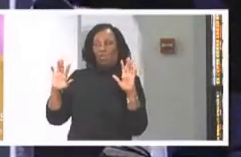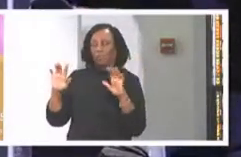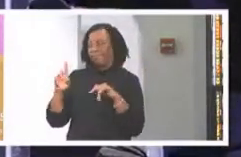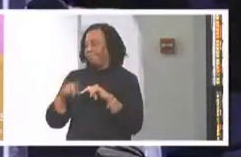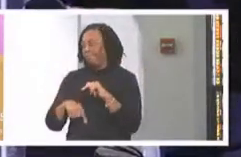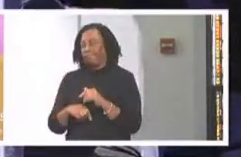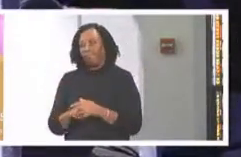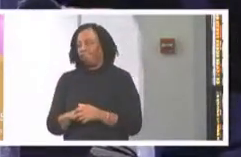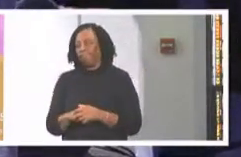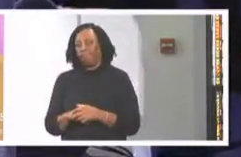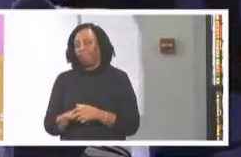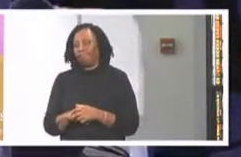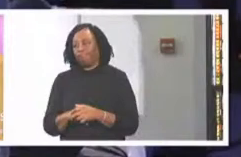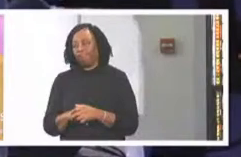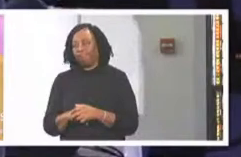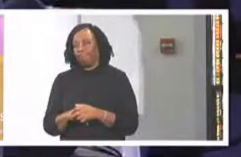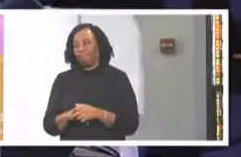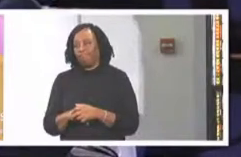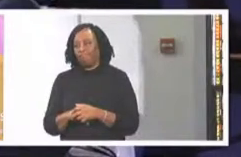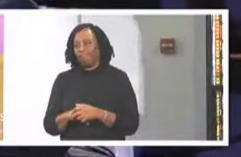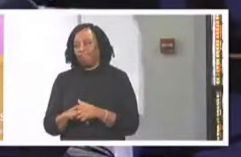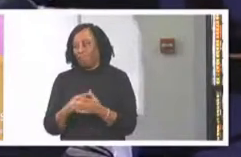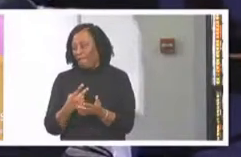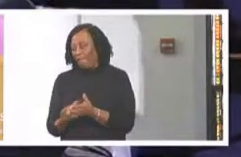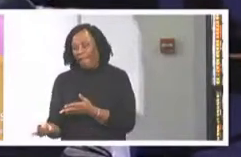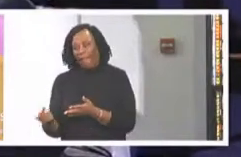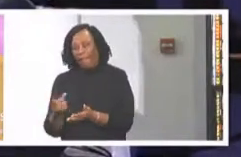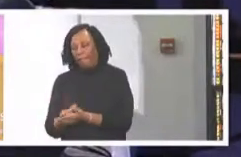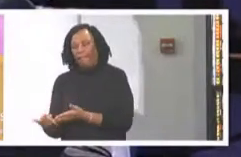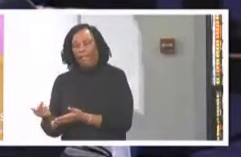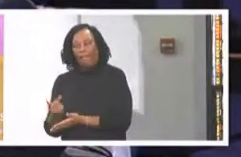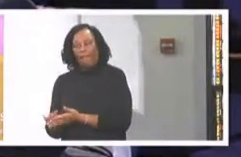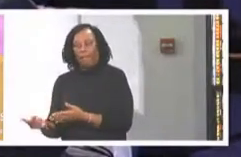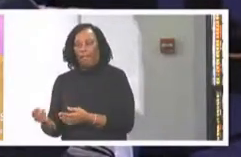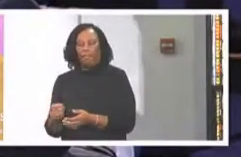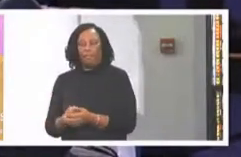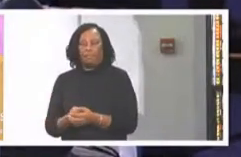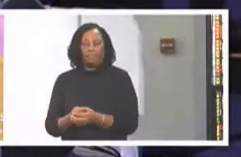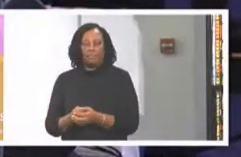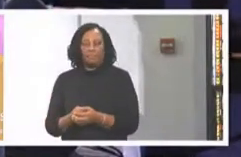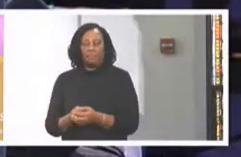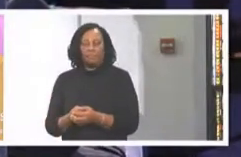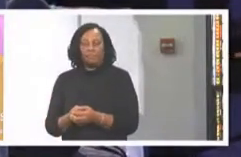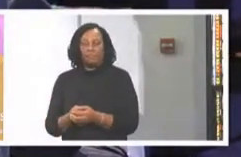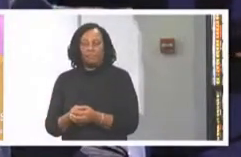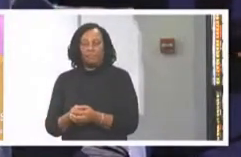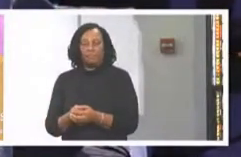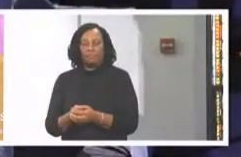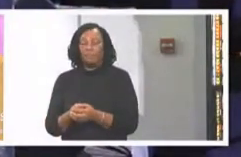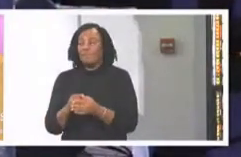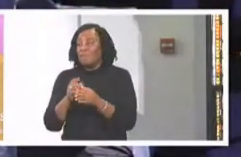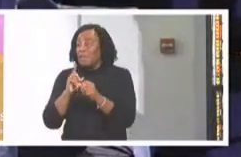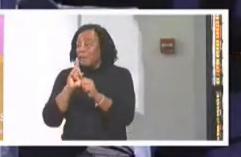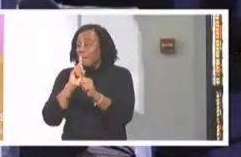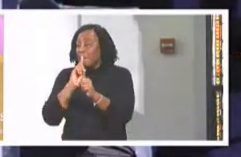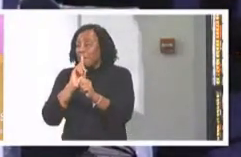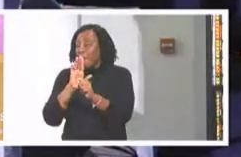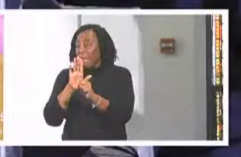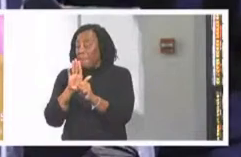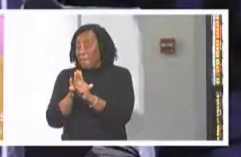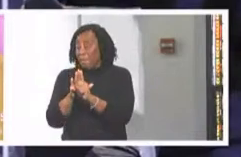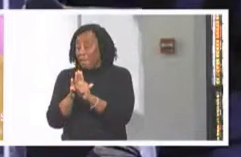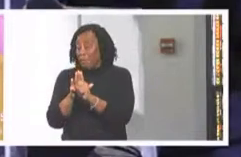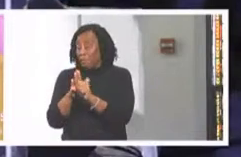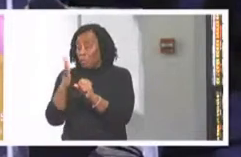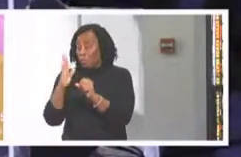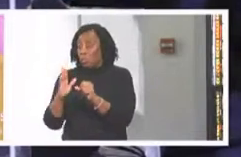And what happens is we end up failing. There can never be commitment to God about anything